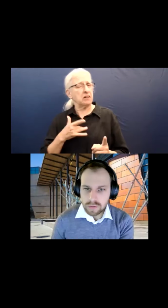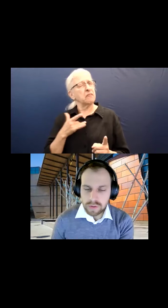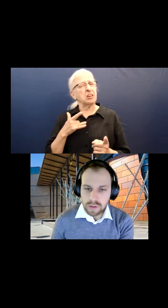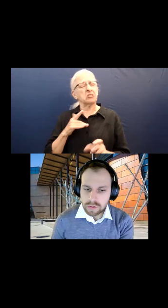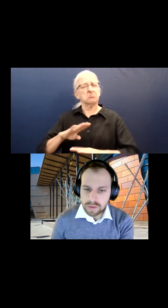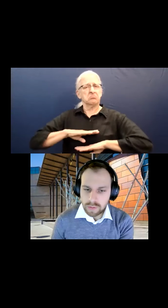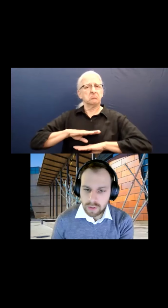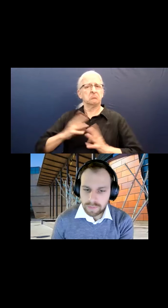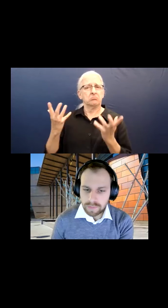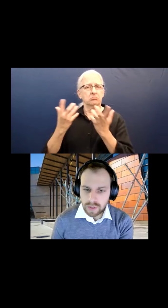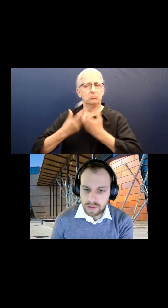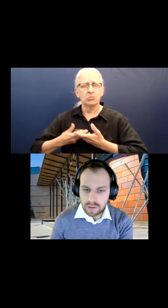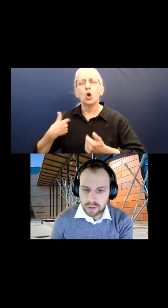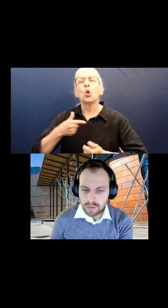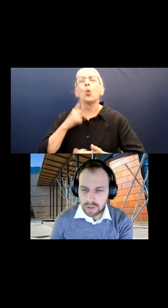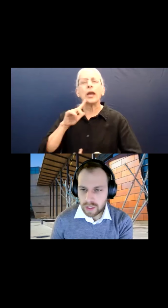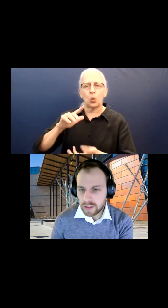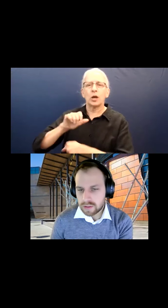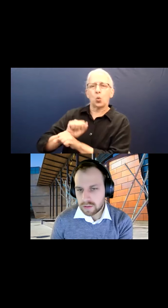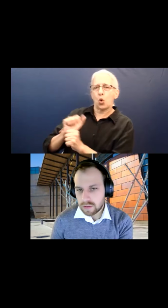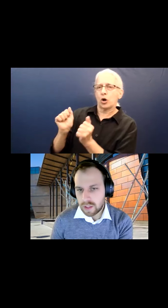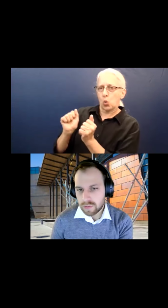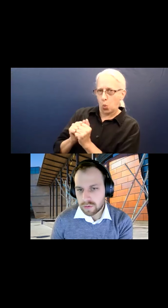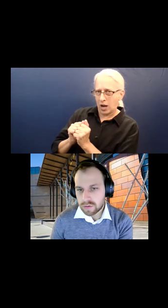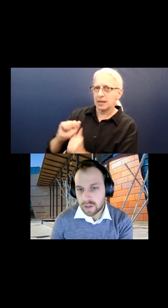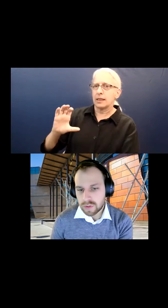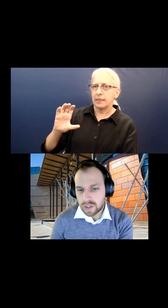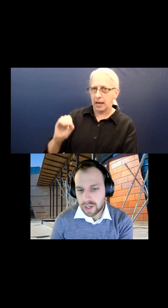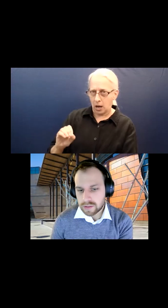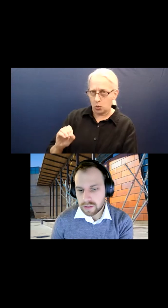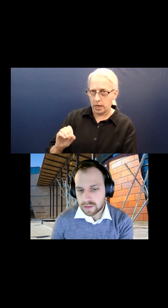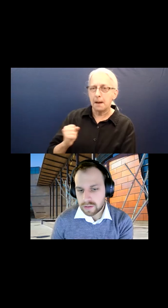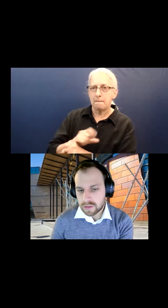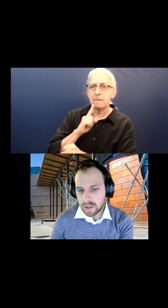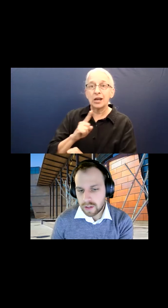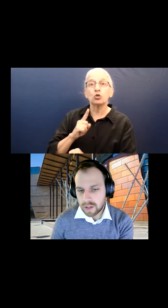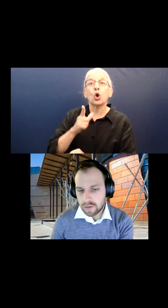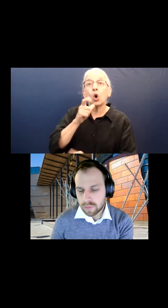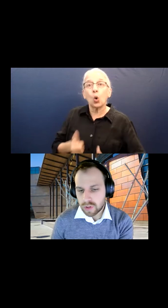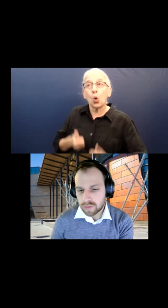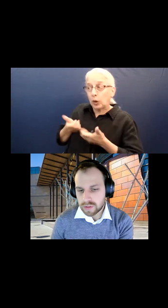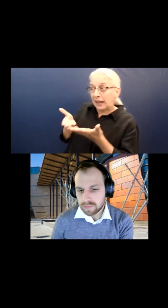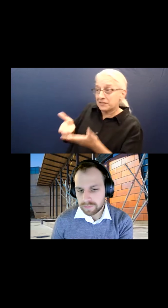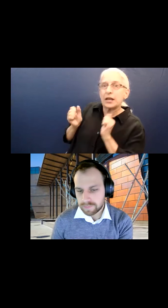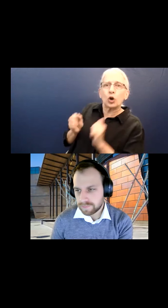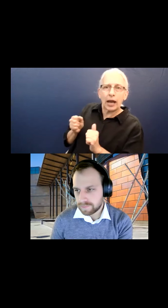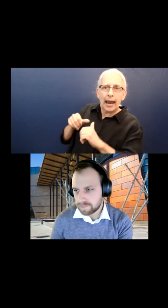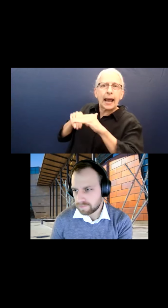for street closures come up and ensuring that neighbors are able to get access in and out of their